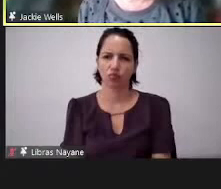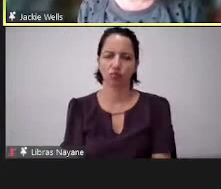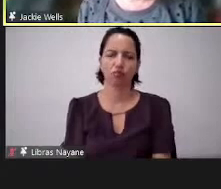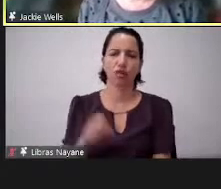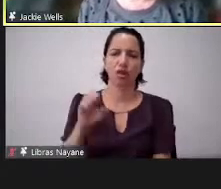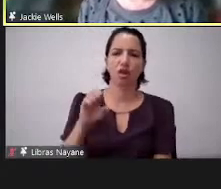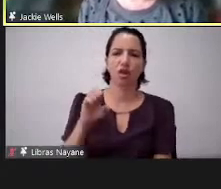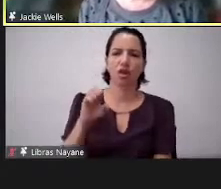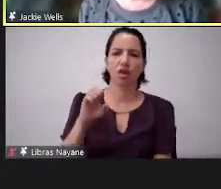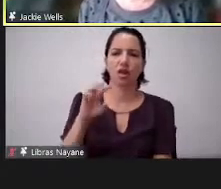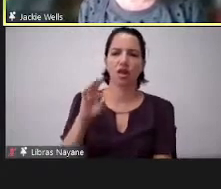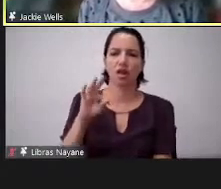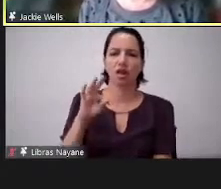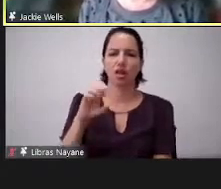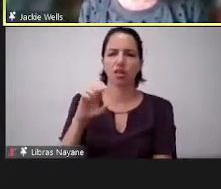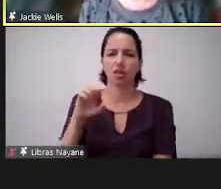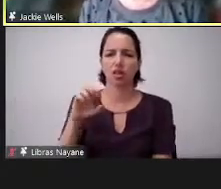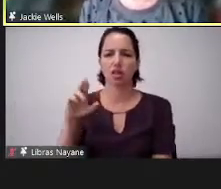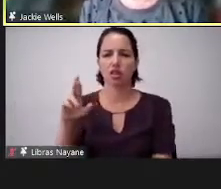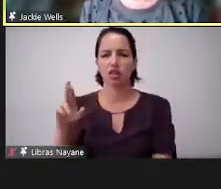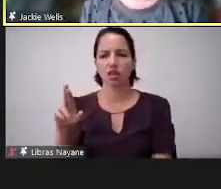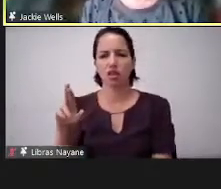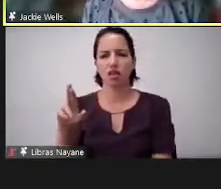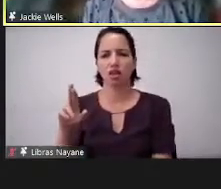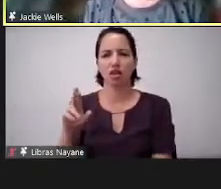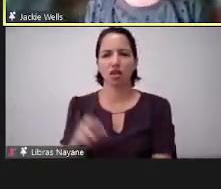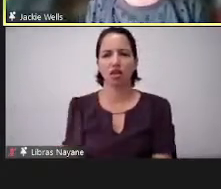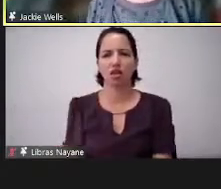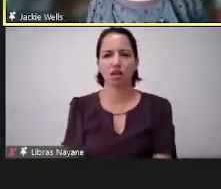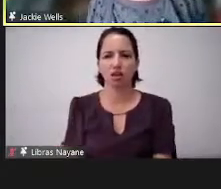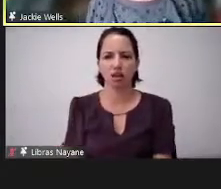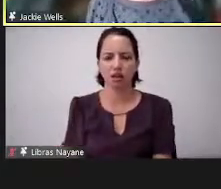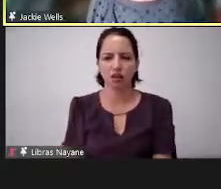and Sweden. TTE in New Zealand, and TTT